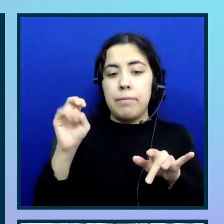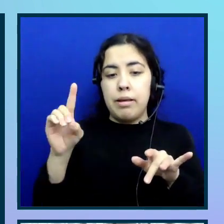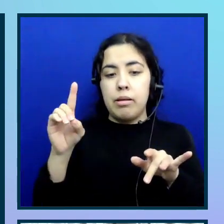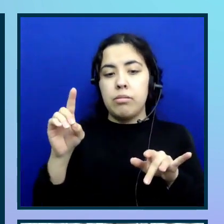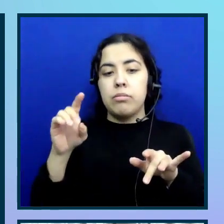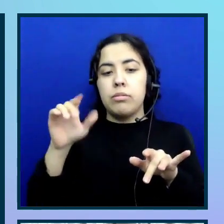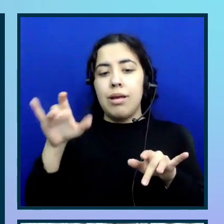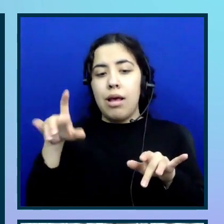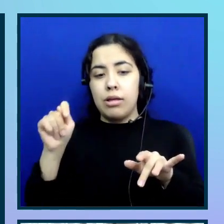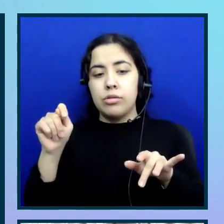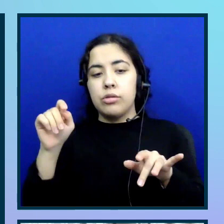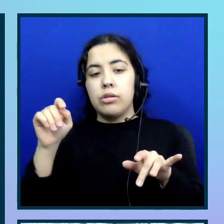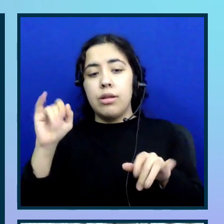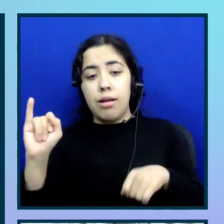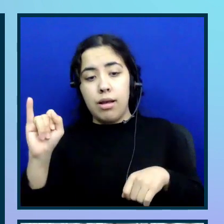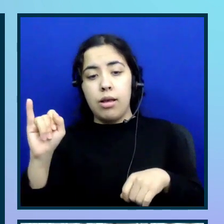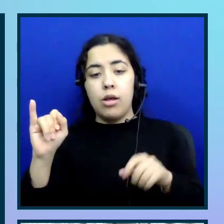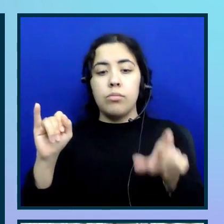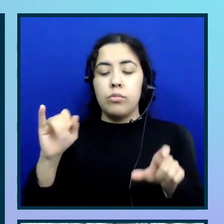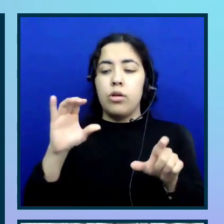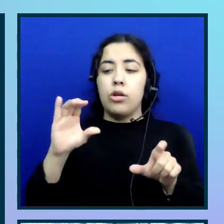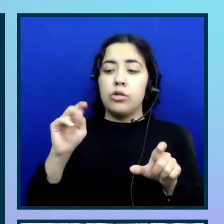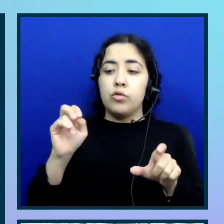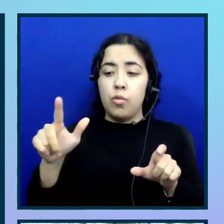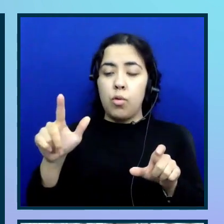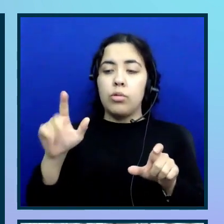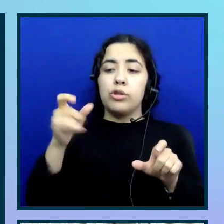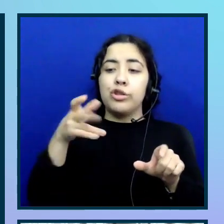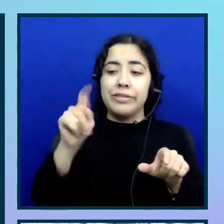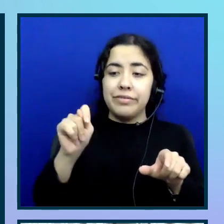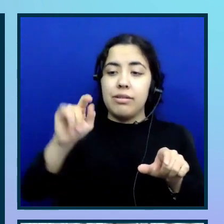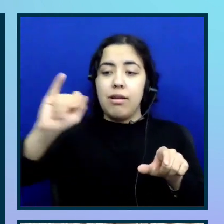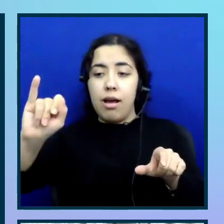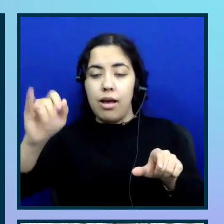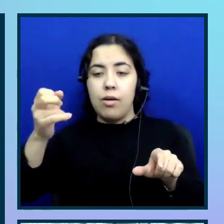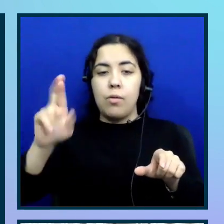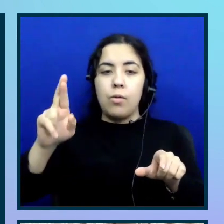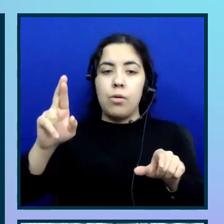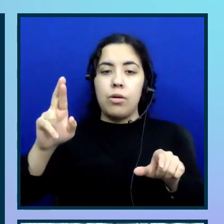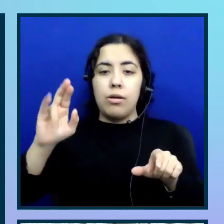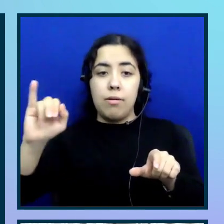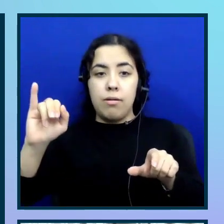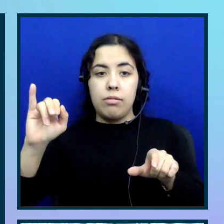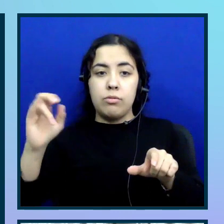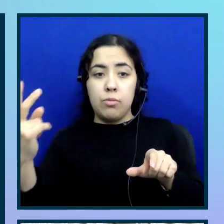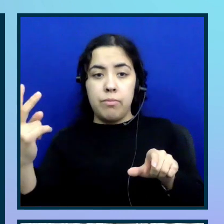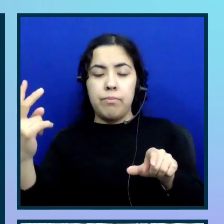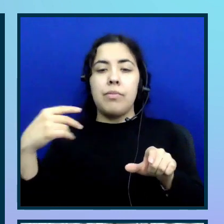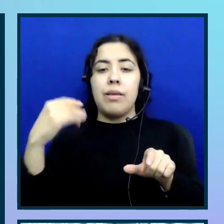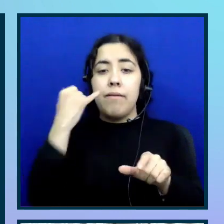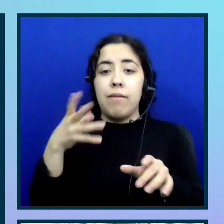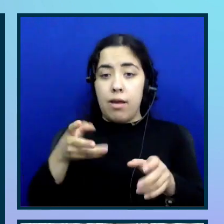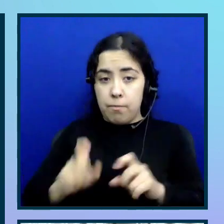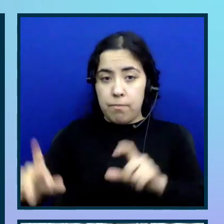Windows, it's Control Shift I or F12. So once I open my DevTools, I see that I now have the extension installed, and there is a